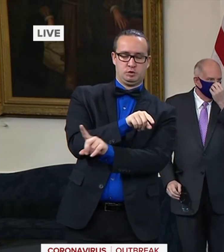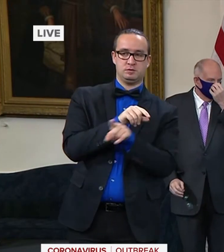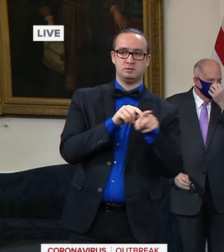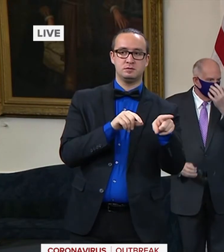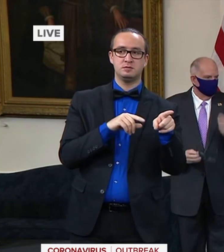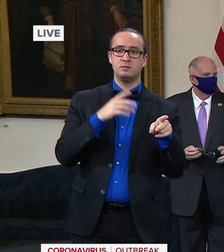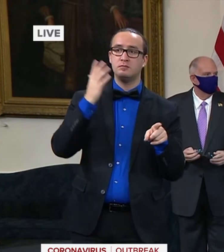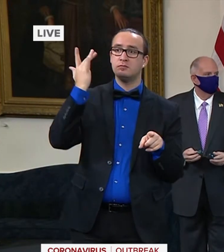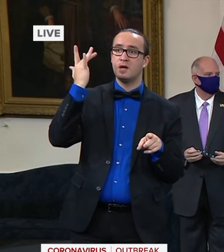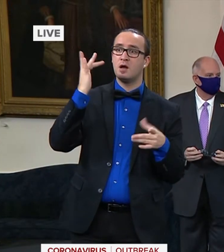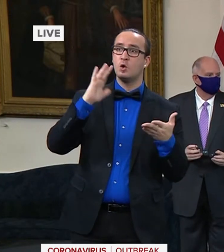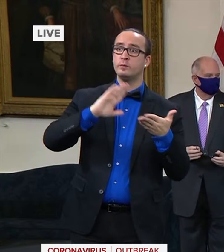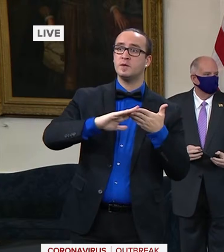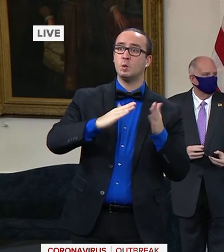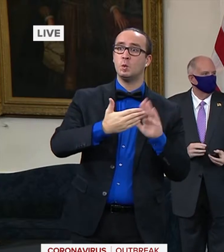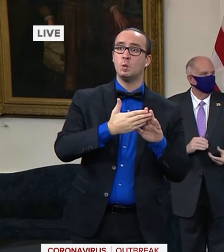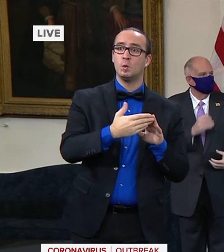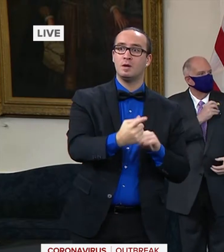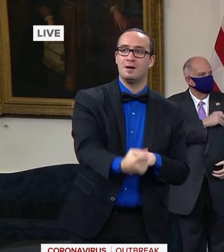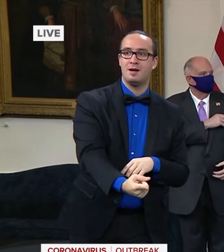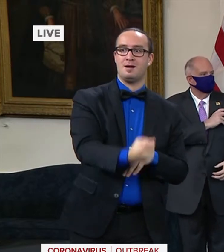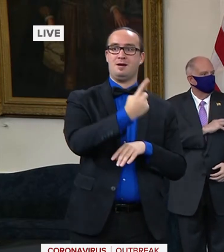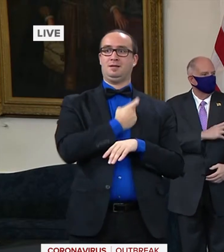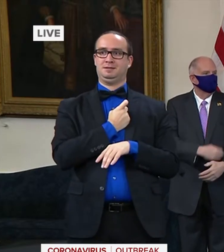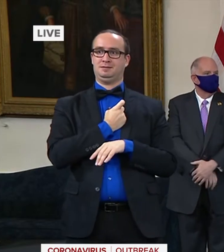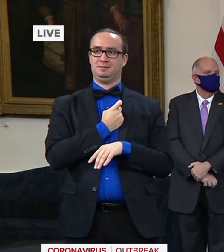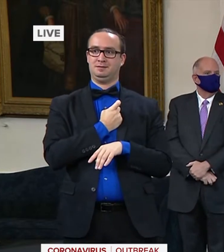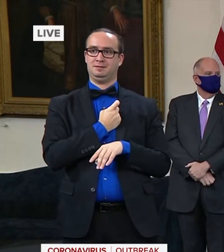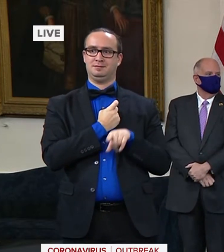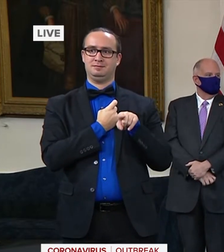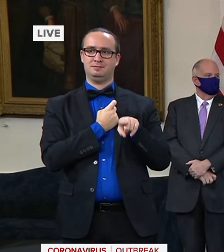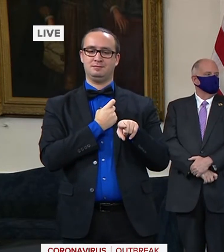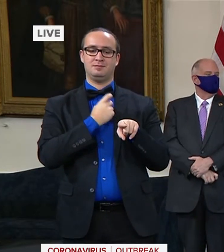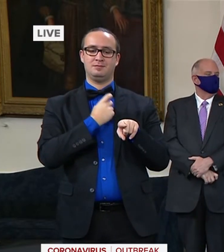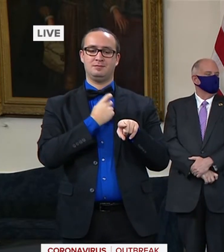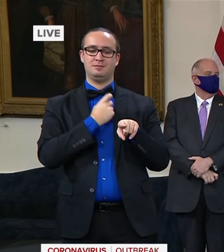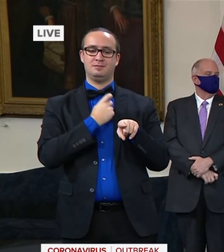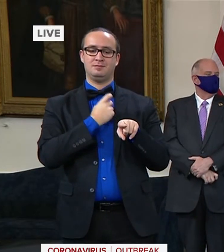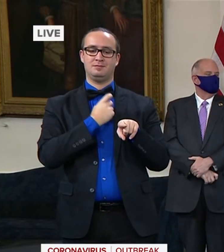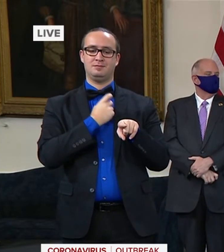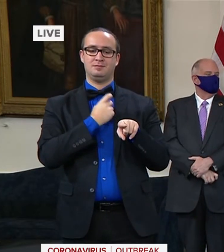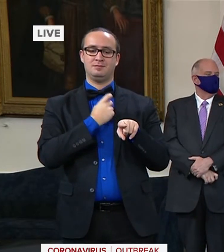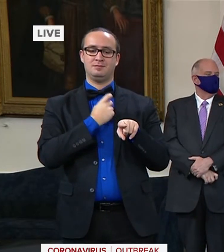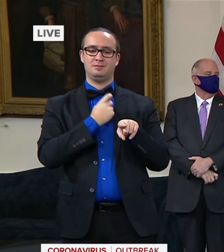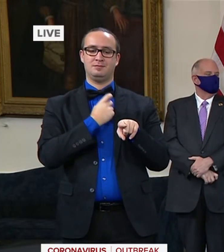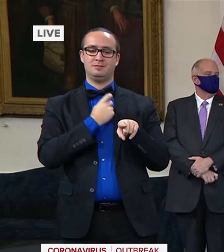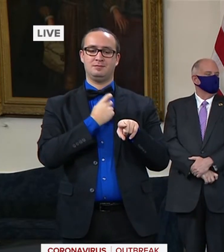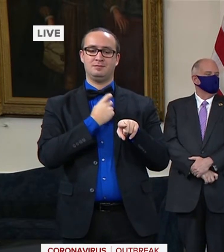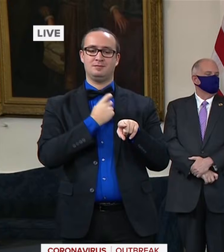that's why we're heavily involved in going to the community. But to your point,